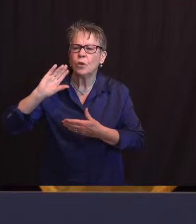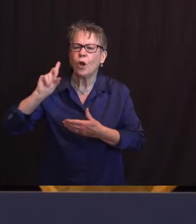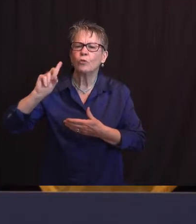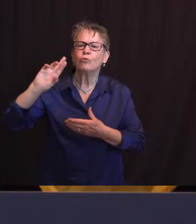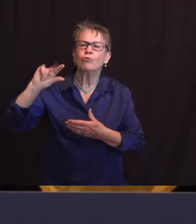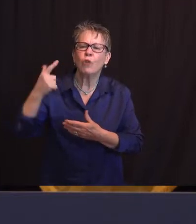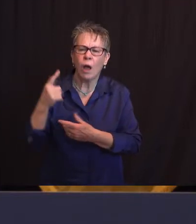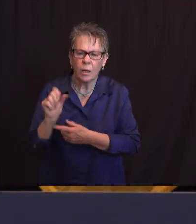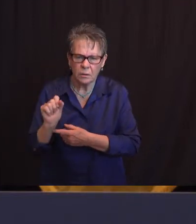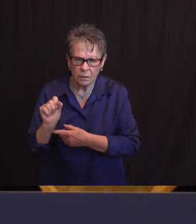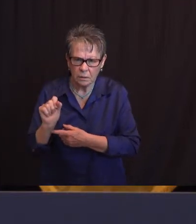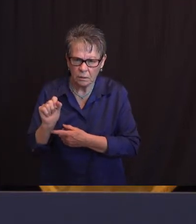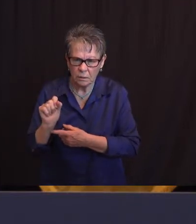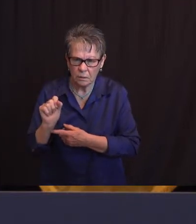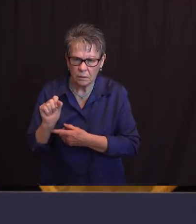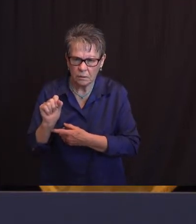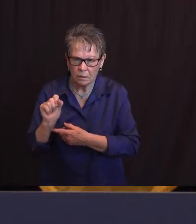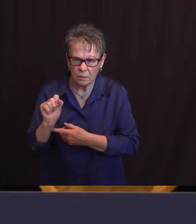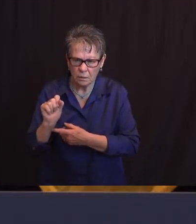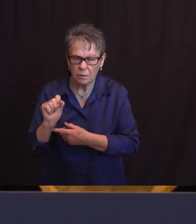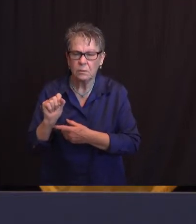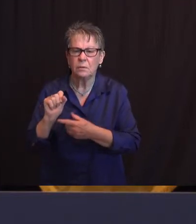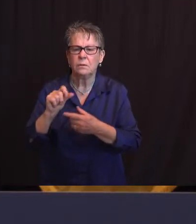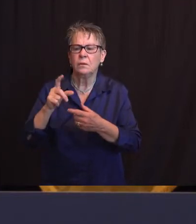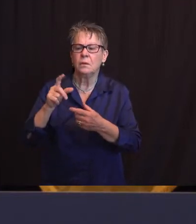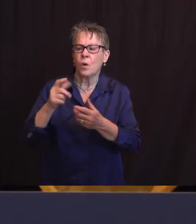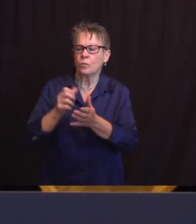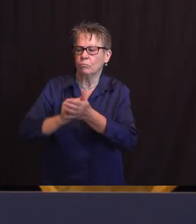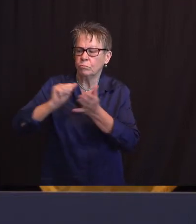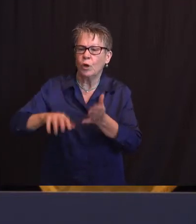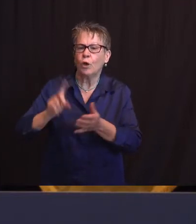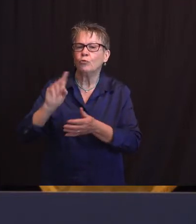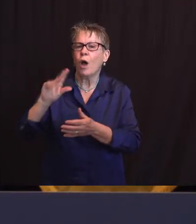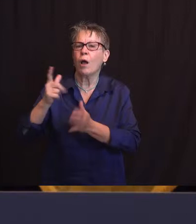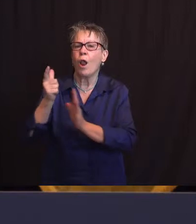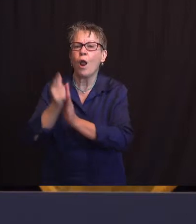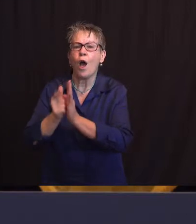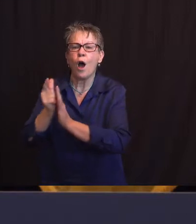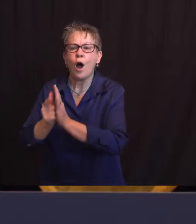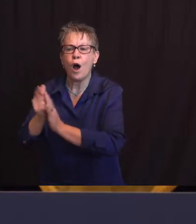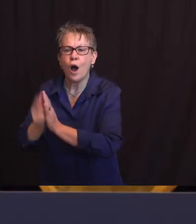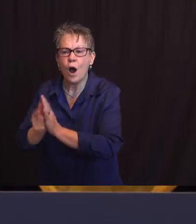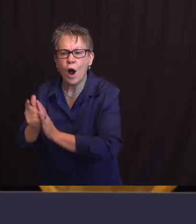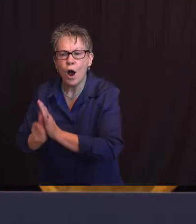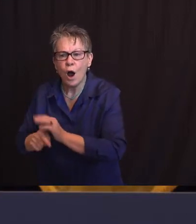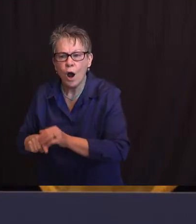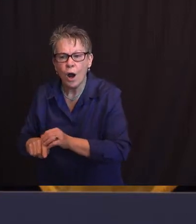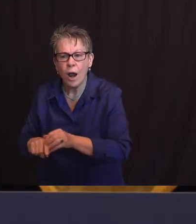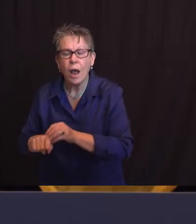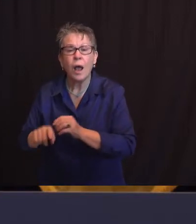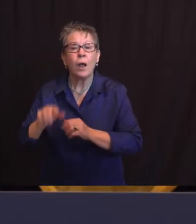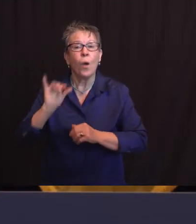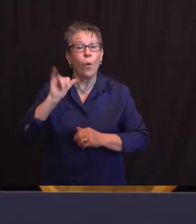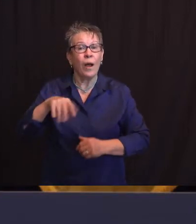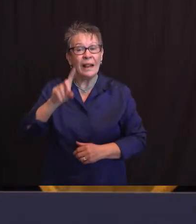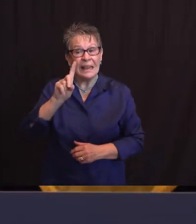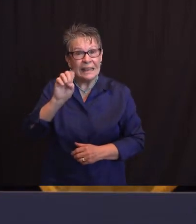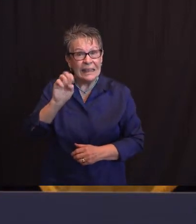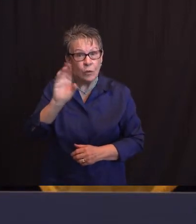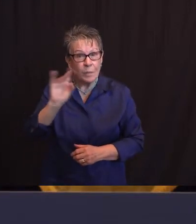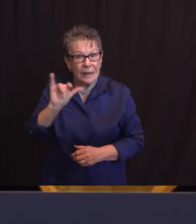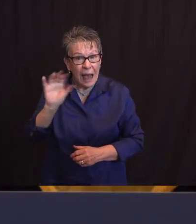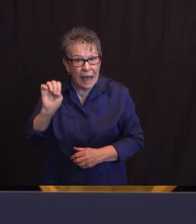amounts. Where do you stand on this idea of decriminalizing all drugs? Is that possible in New Jersey? Thanks. Thank